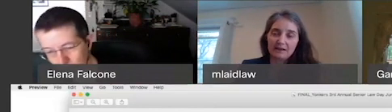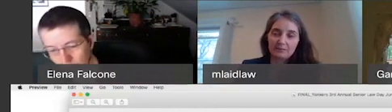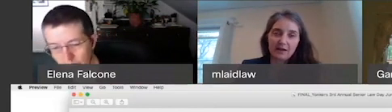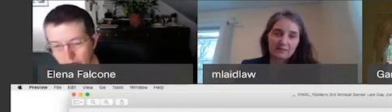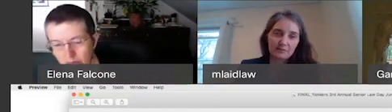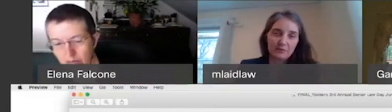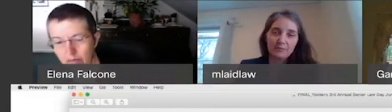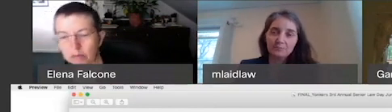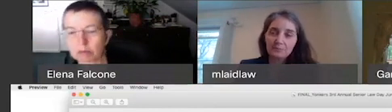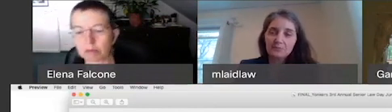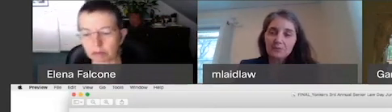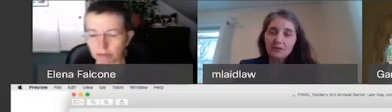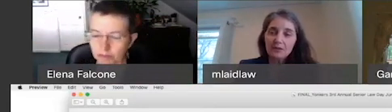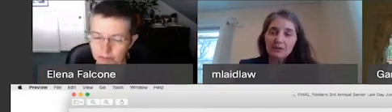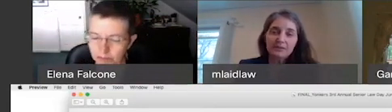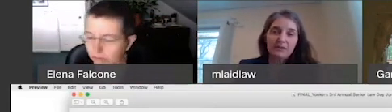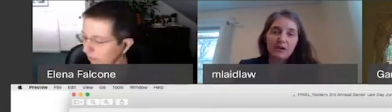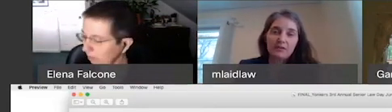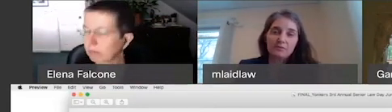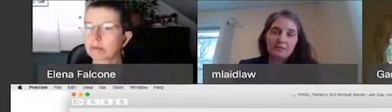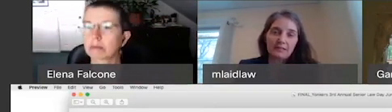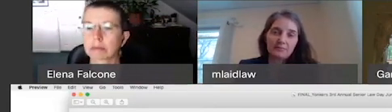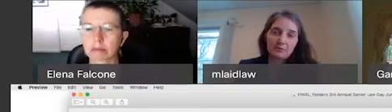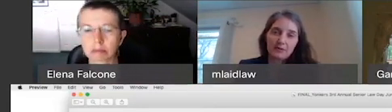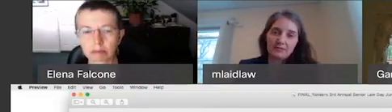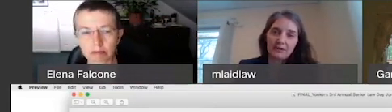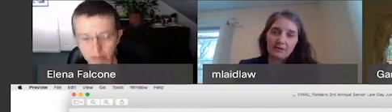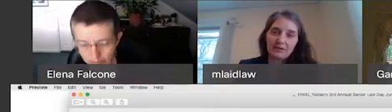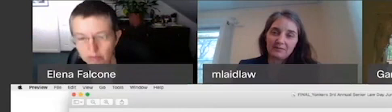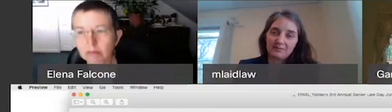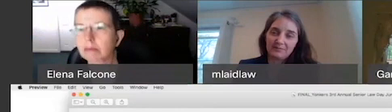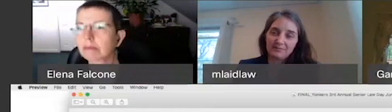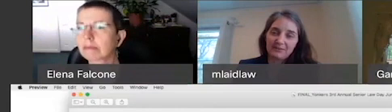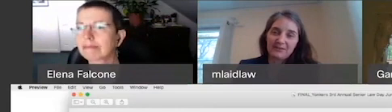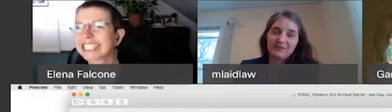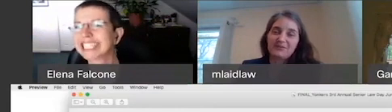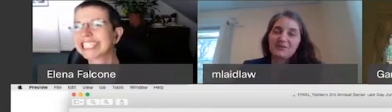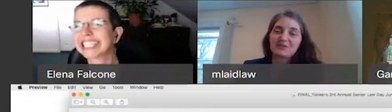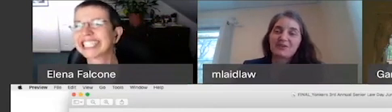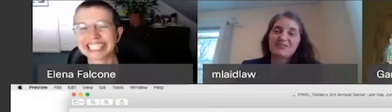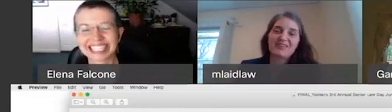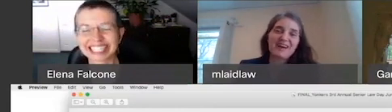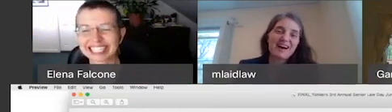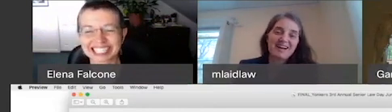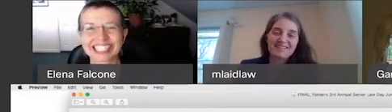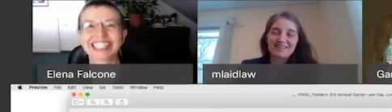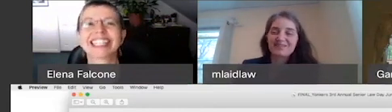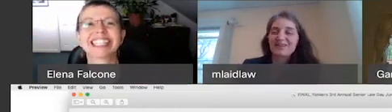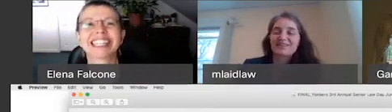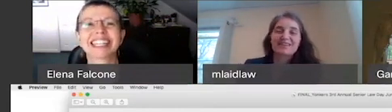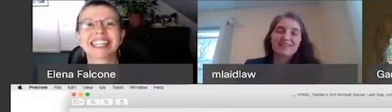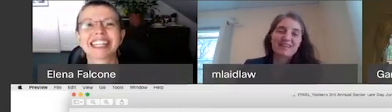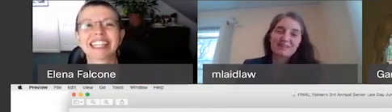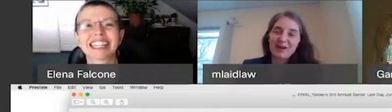as possible. There are other related programs out there. So those are, I think,